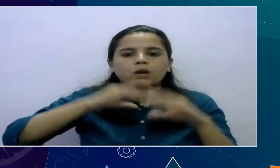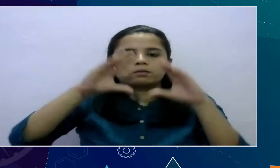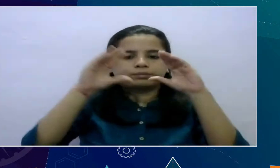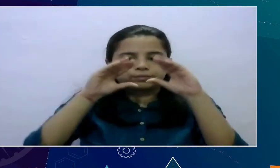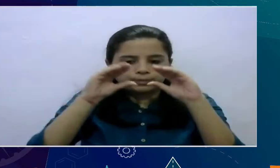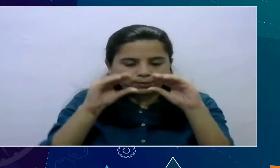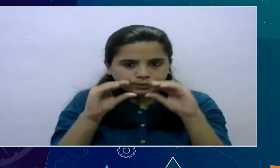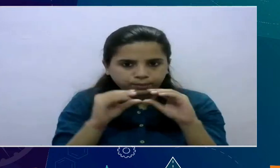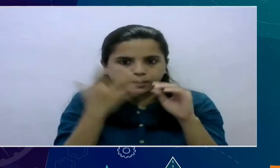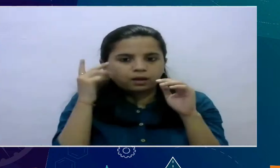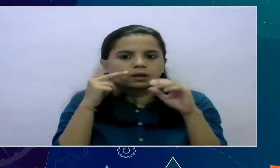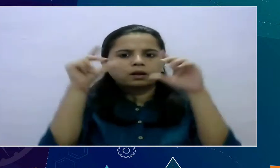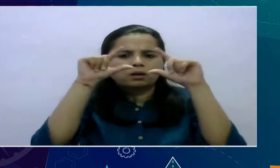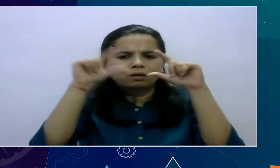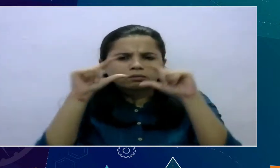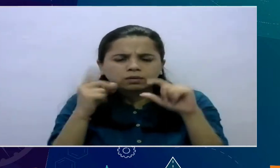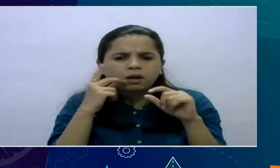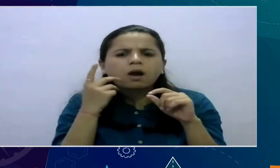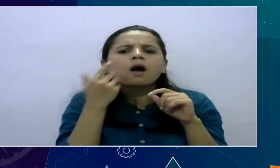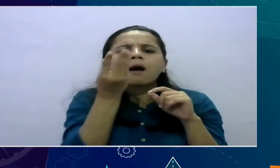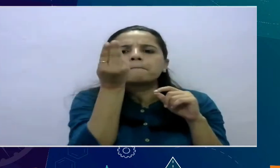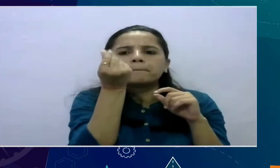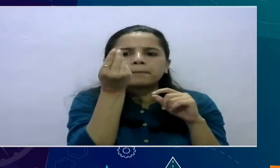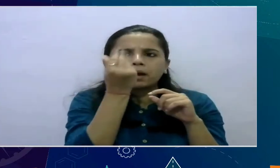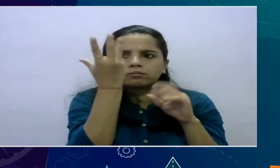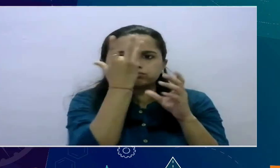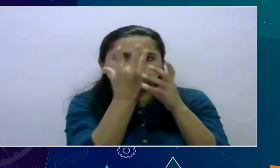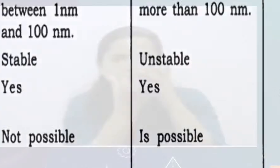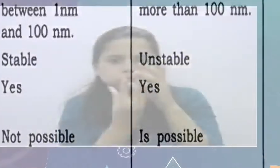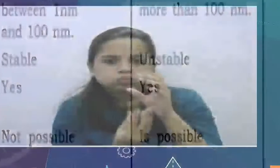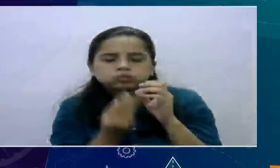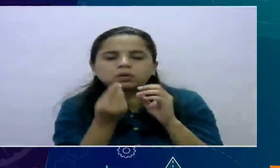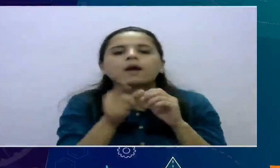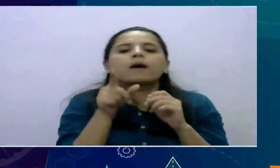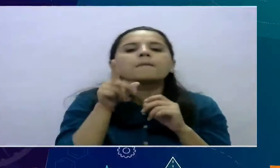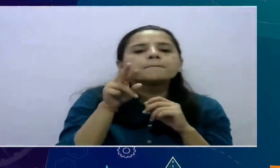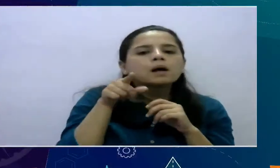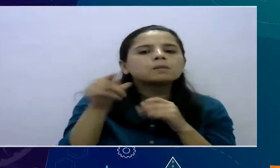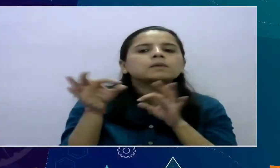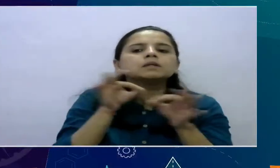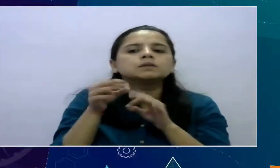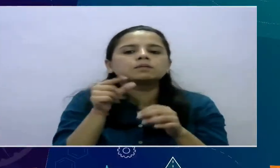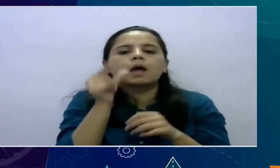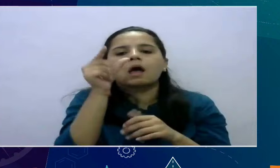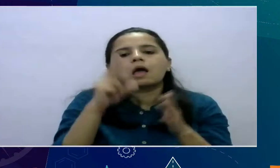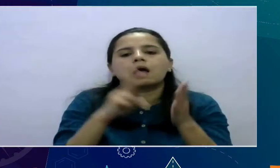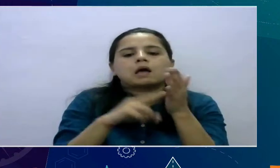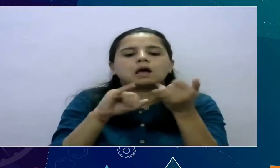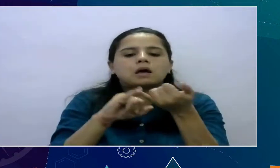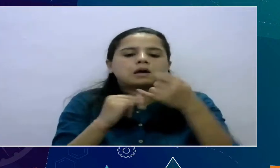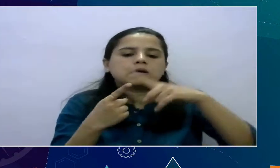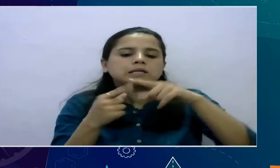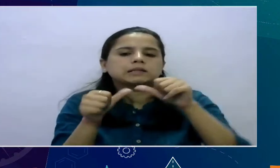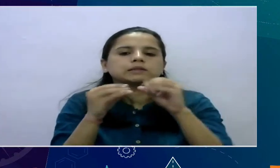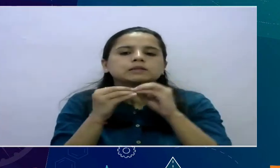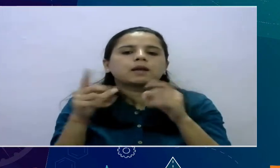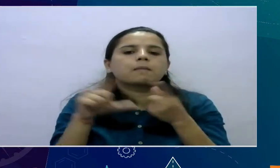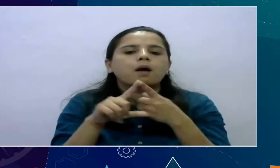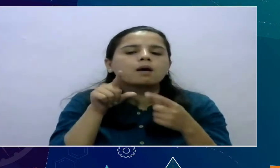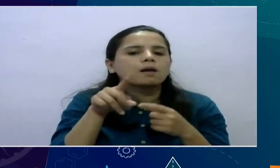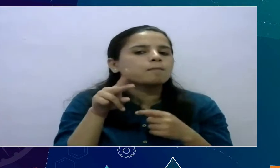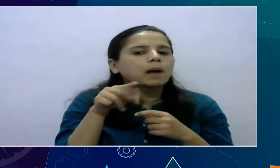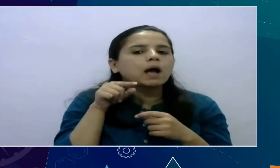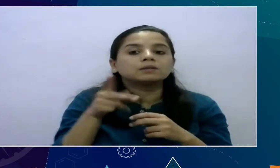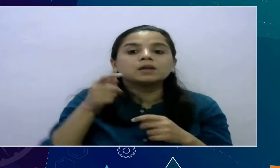find that there is sedimentation which will happen. And this actually explains that it is unstable. It's very unstable. It